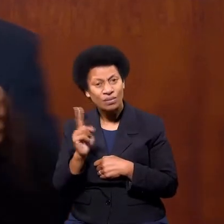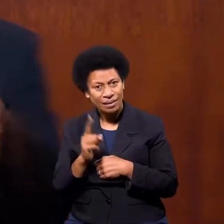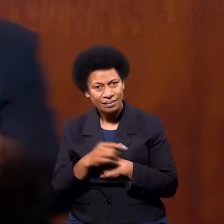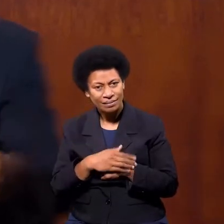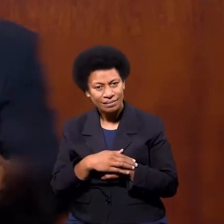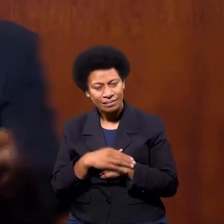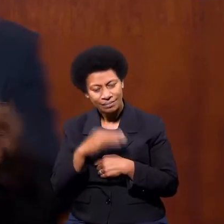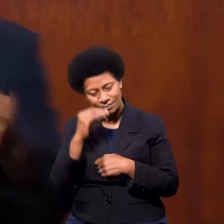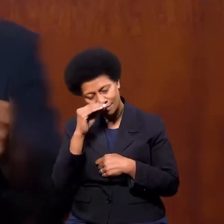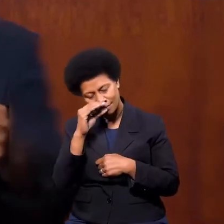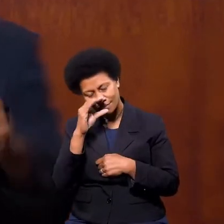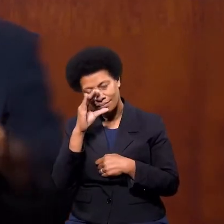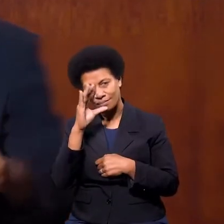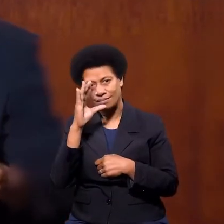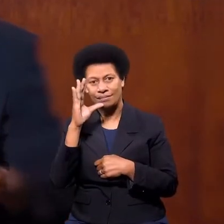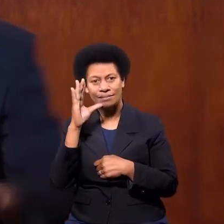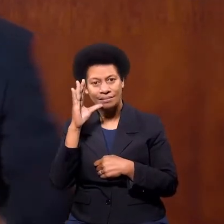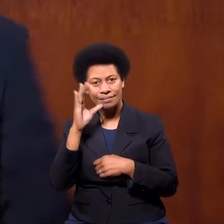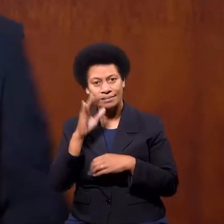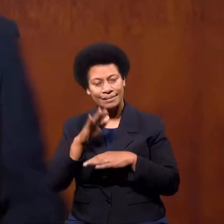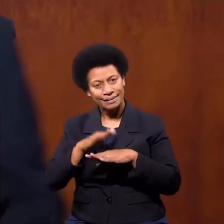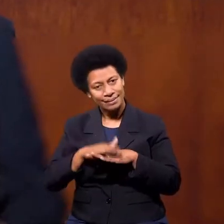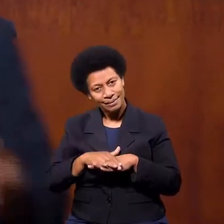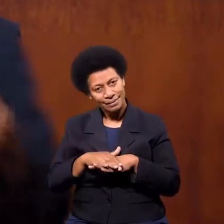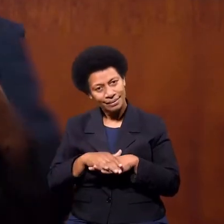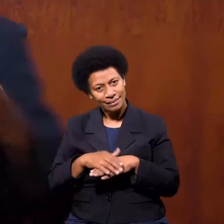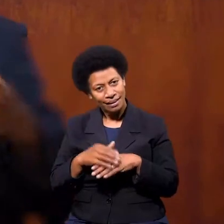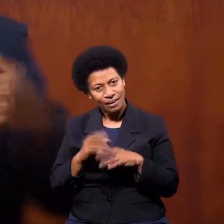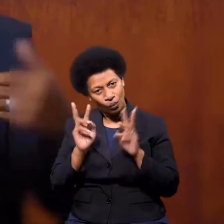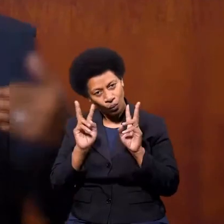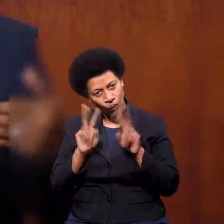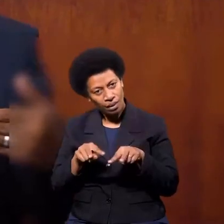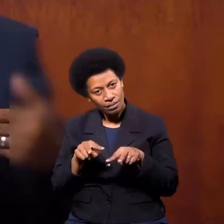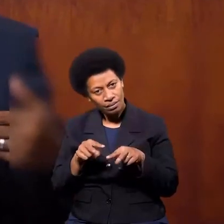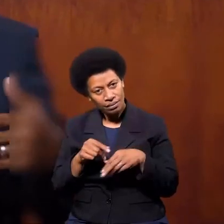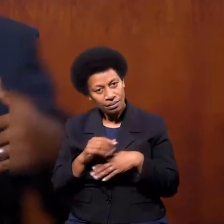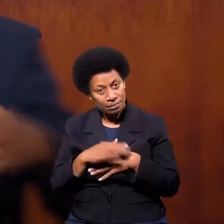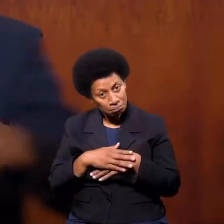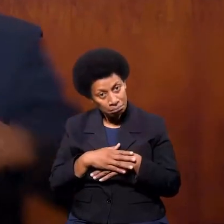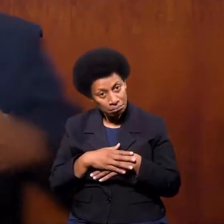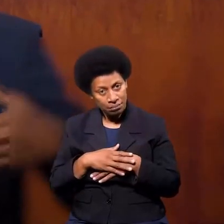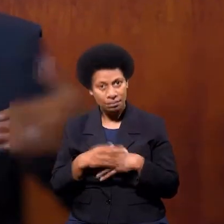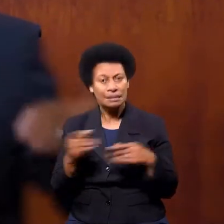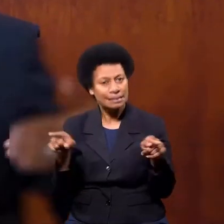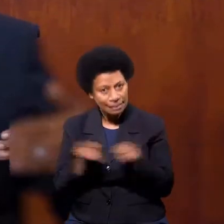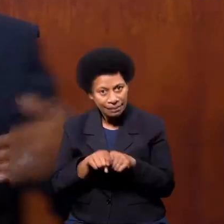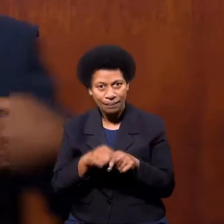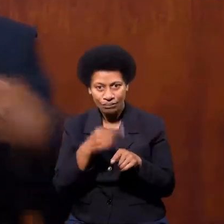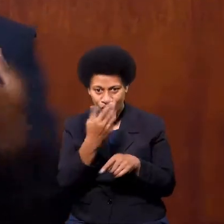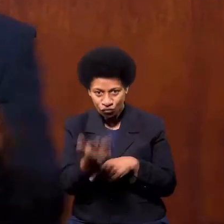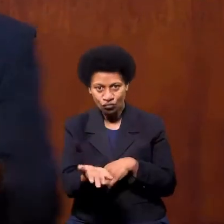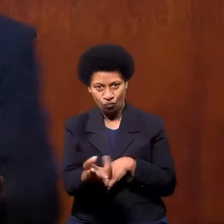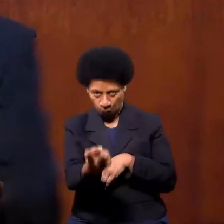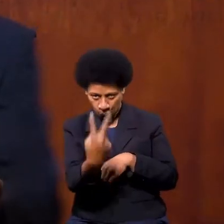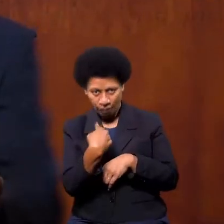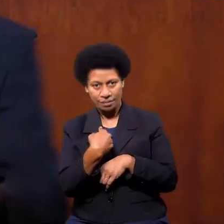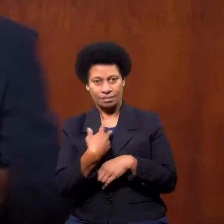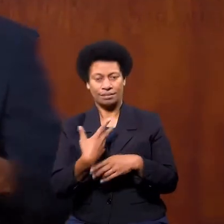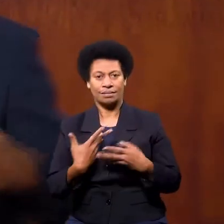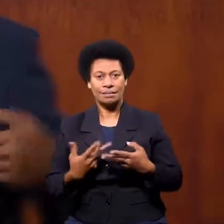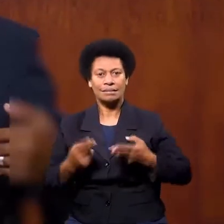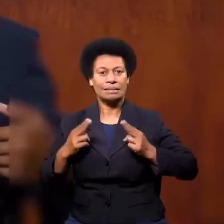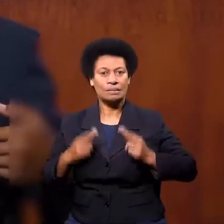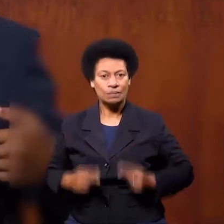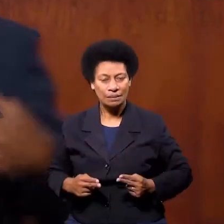know, you woke up this morning, you are sitting there watching and looking at us. We are just the same as you. We